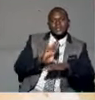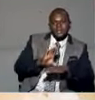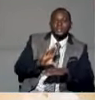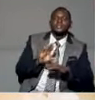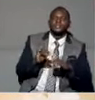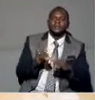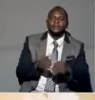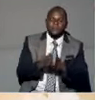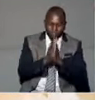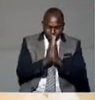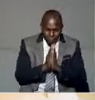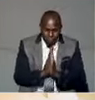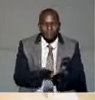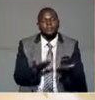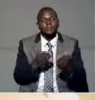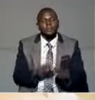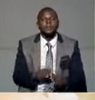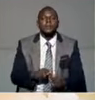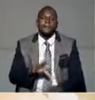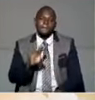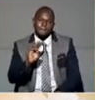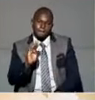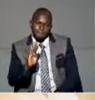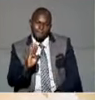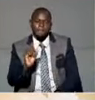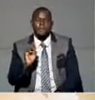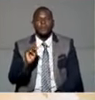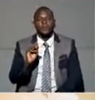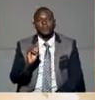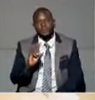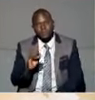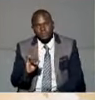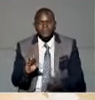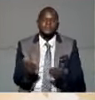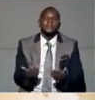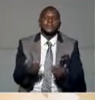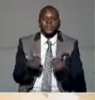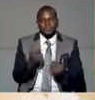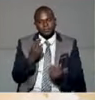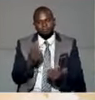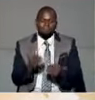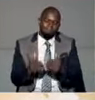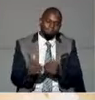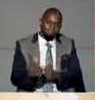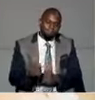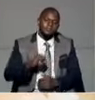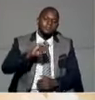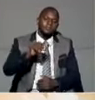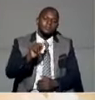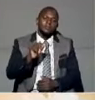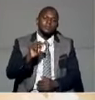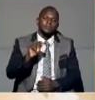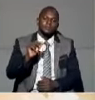soul of the late Cyprian. That's right. Yes, and but let's look at the forthcoming Janan Luwum